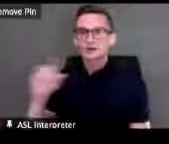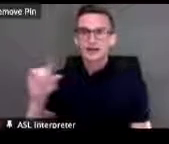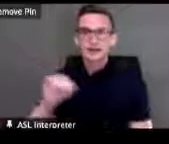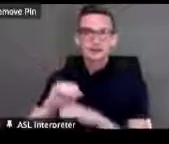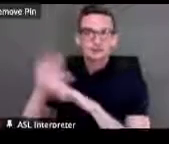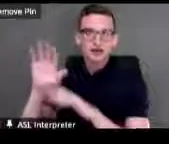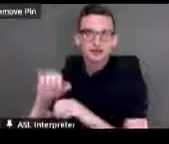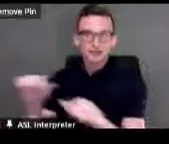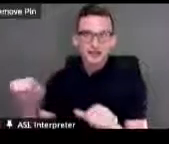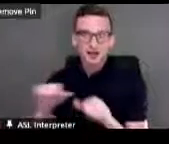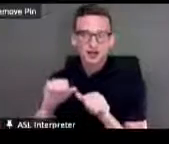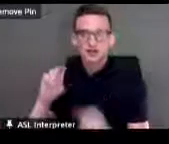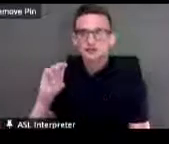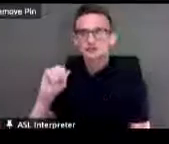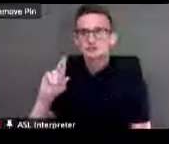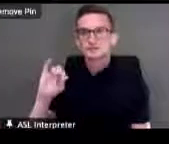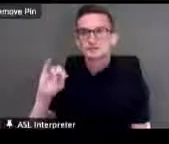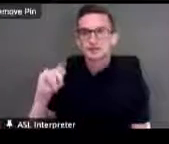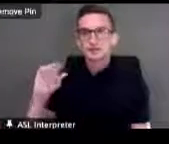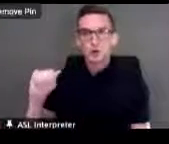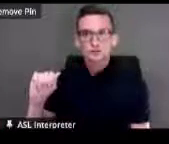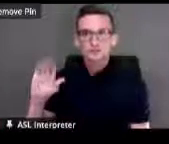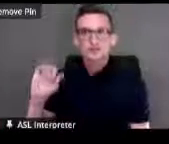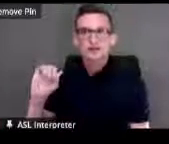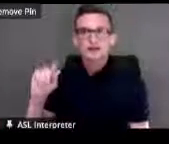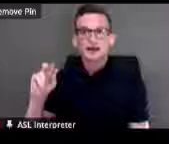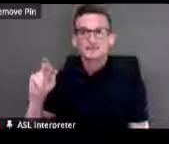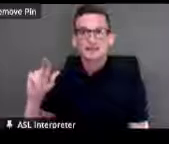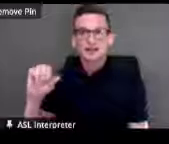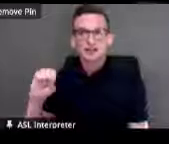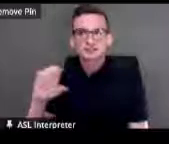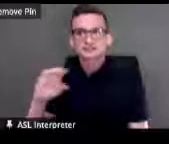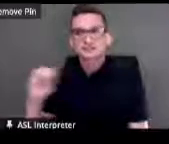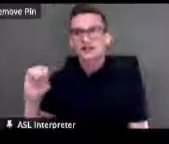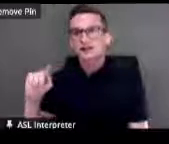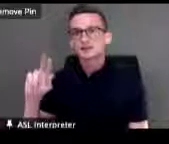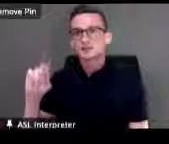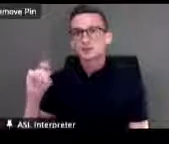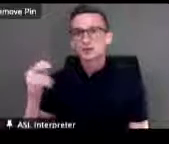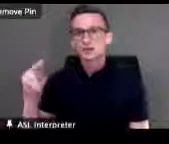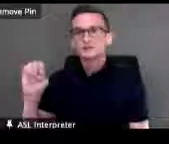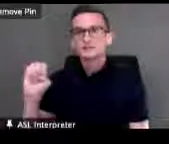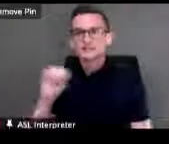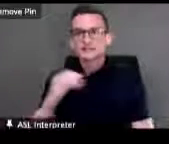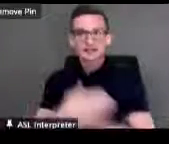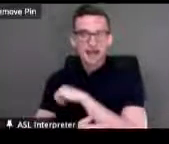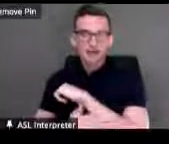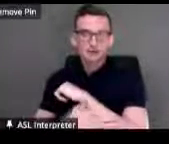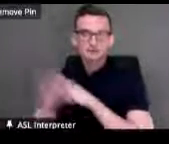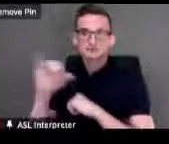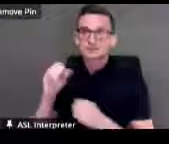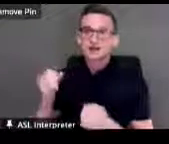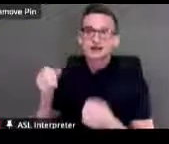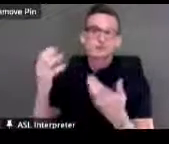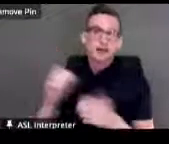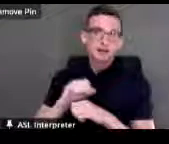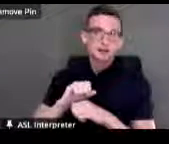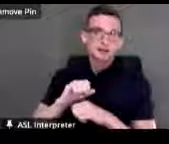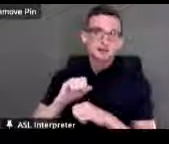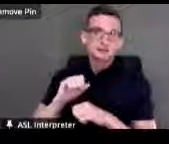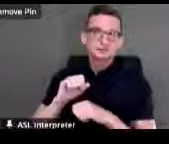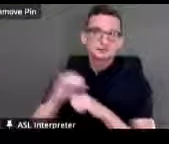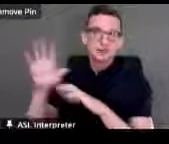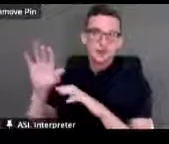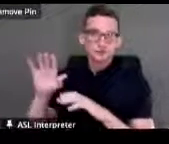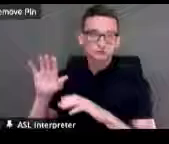and Tuolumne counties. Like many Valley residents, my family and I have spent years traveling up to the